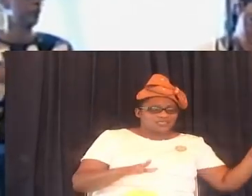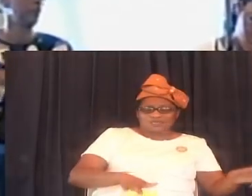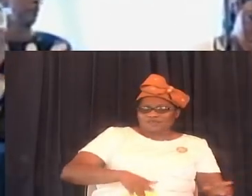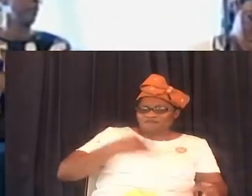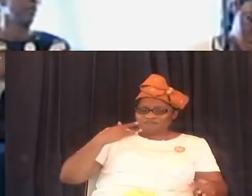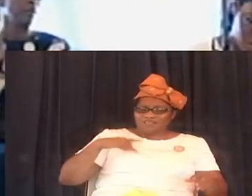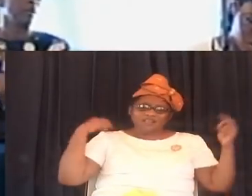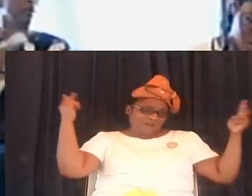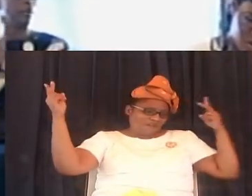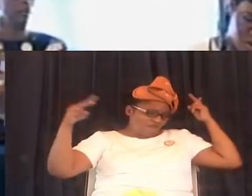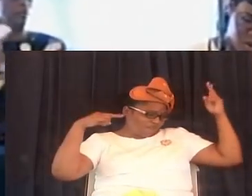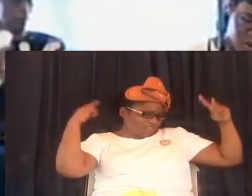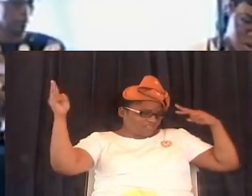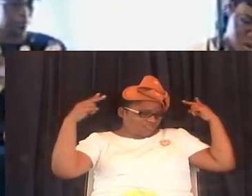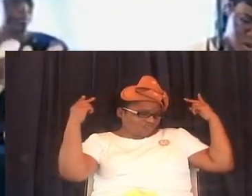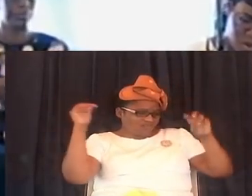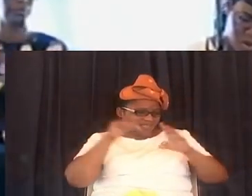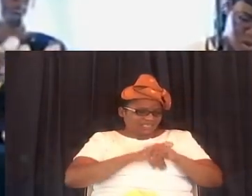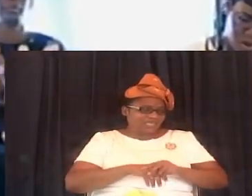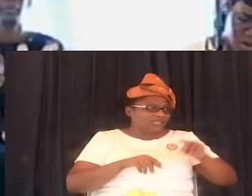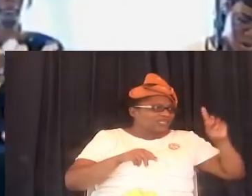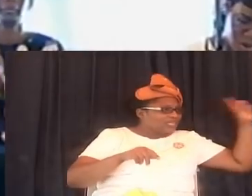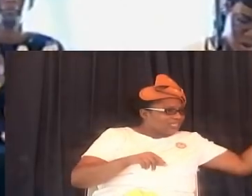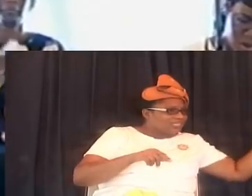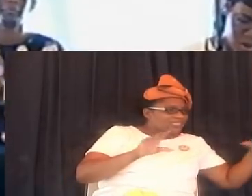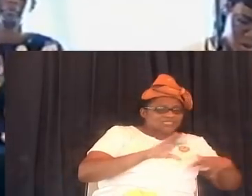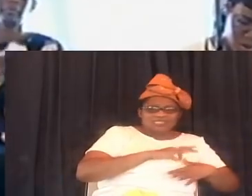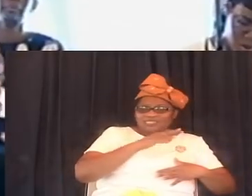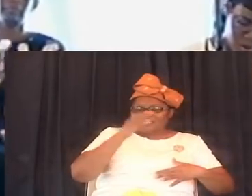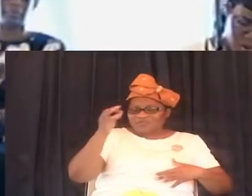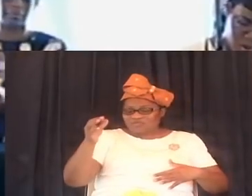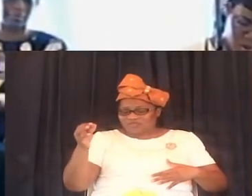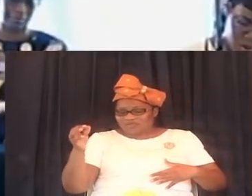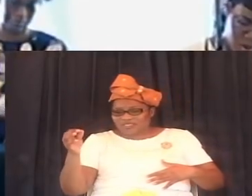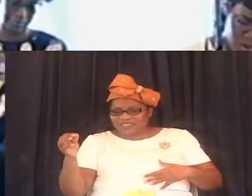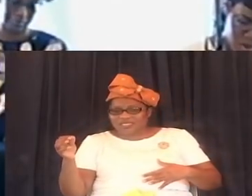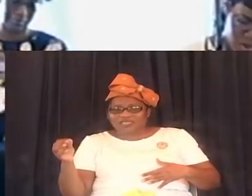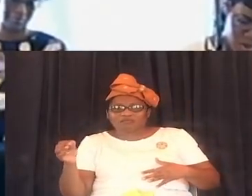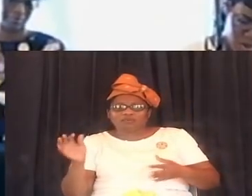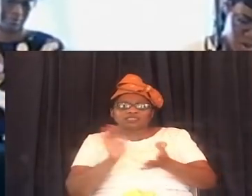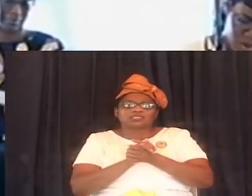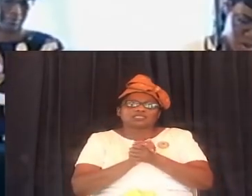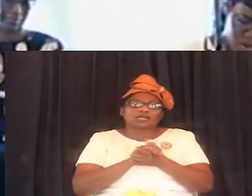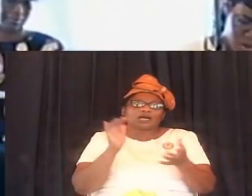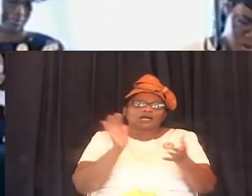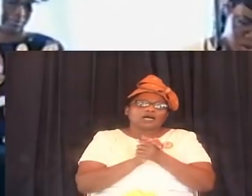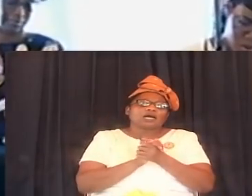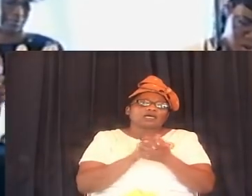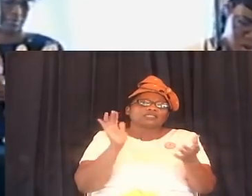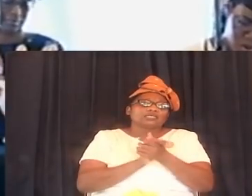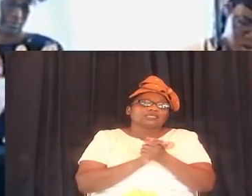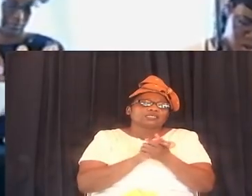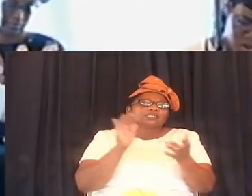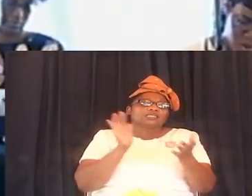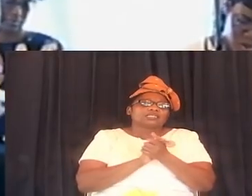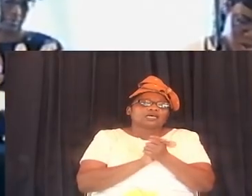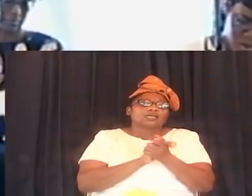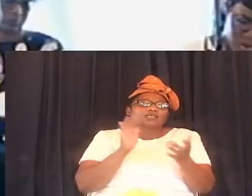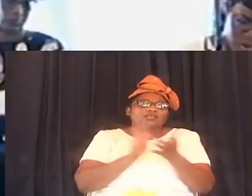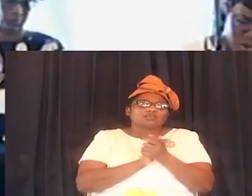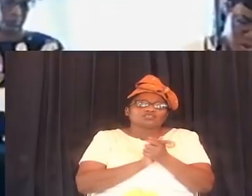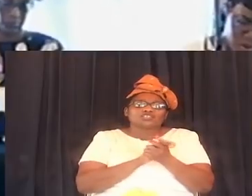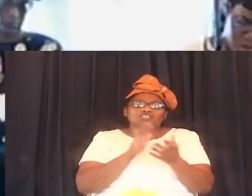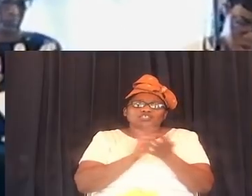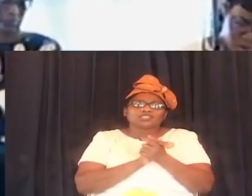Oh, Lord Jesus. Our brother called another draft for something else. Amen, amen, amen, amen,